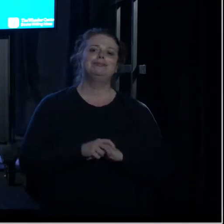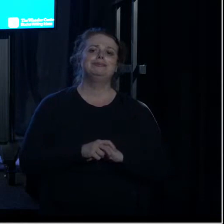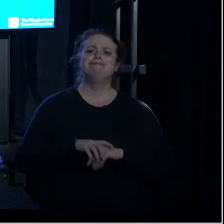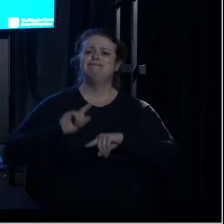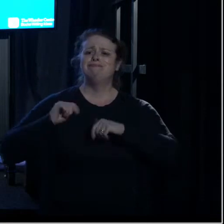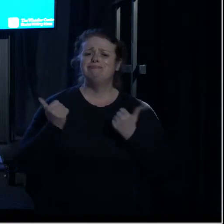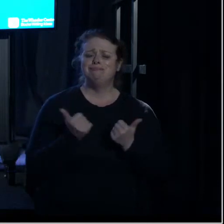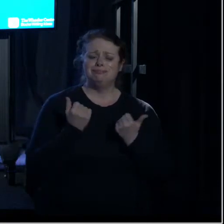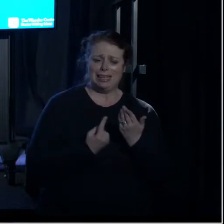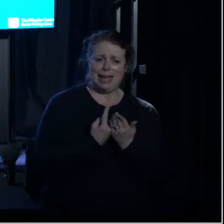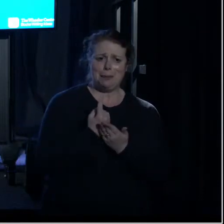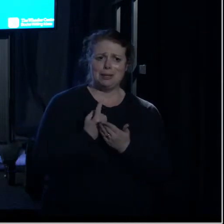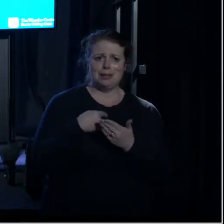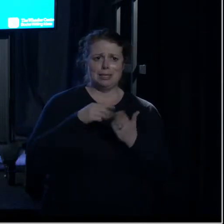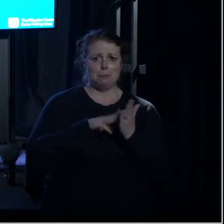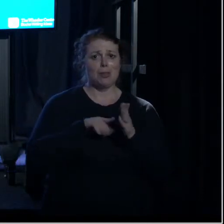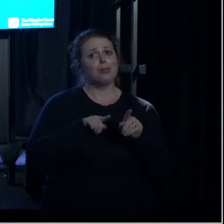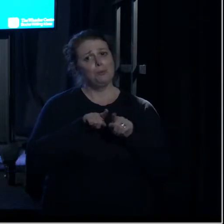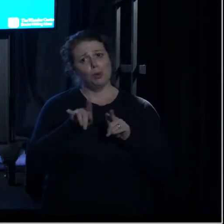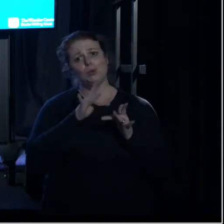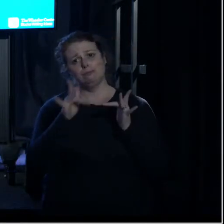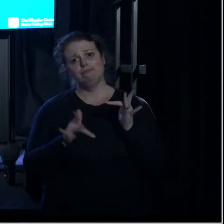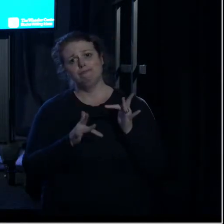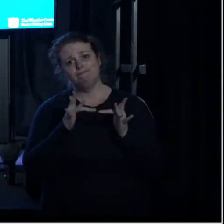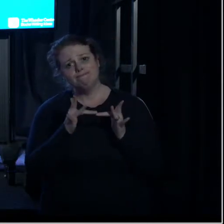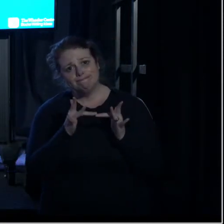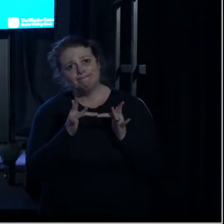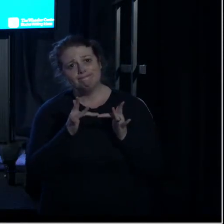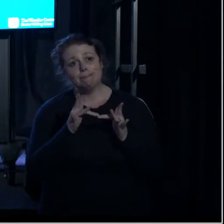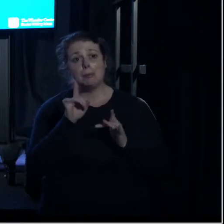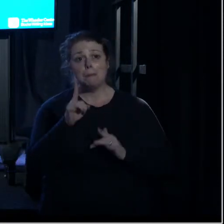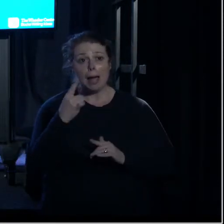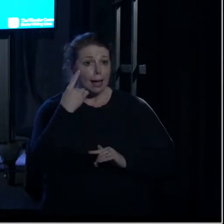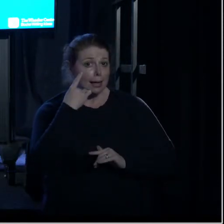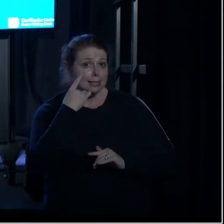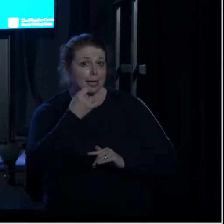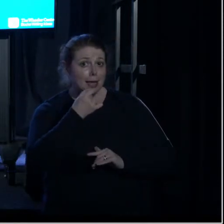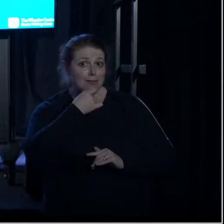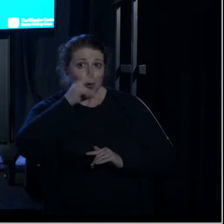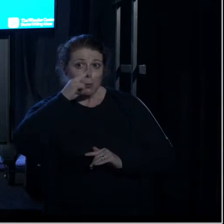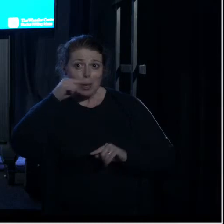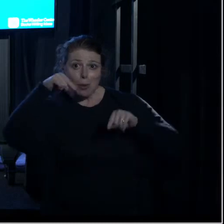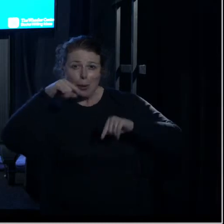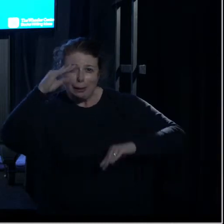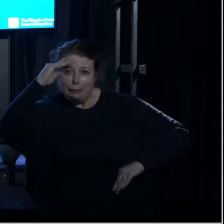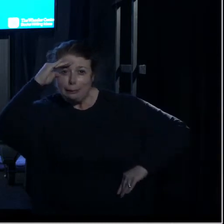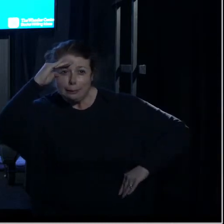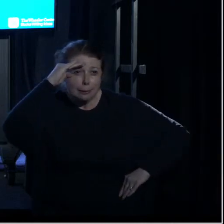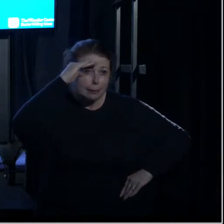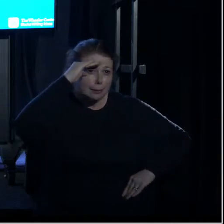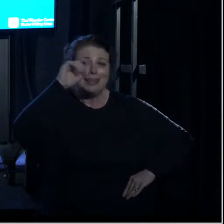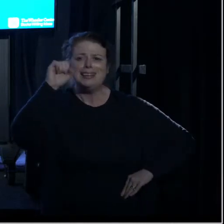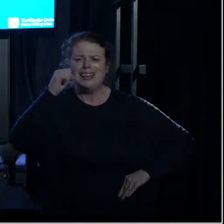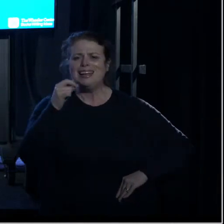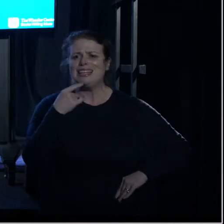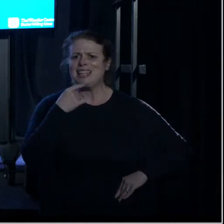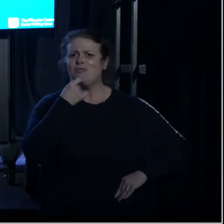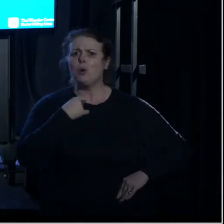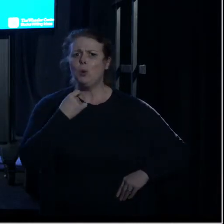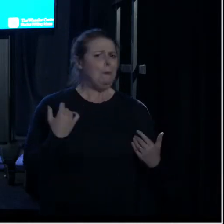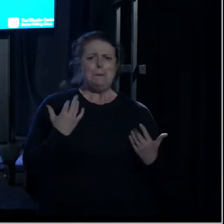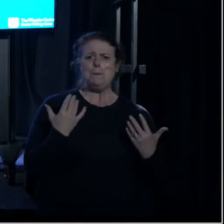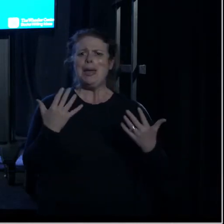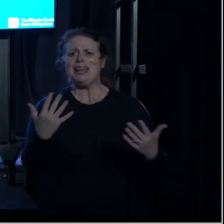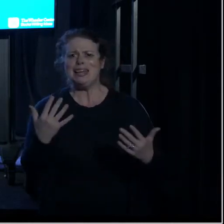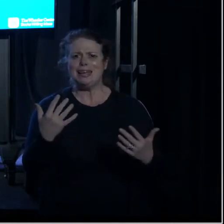month, predominantly online. Although I can just see the few people who are in the room with us tonight too. I say few, I mean many.